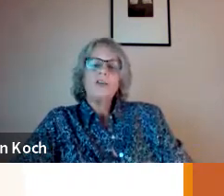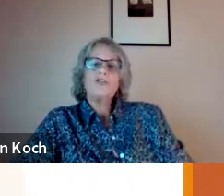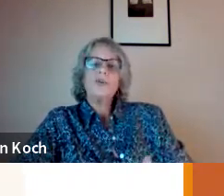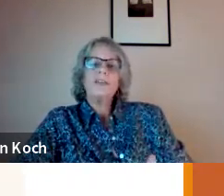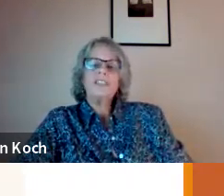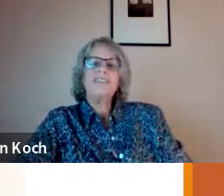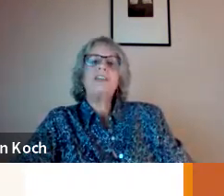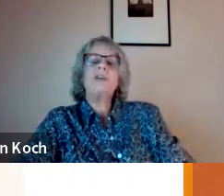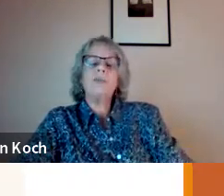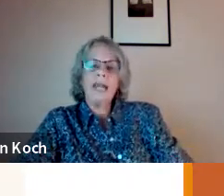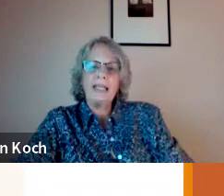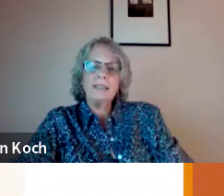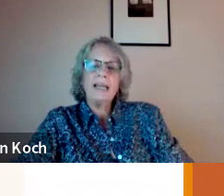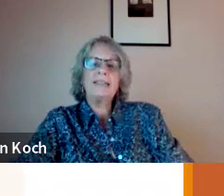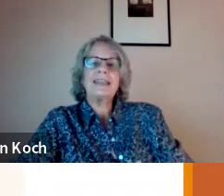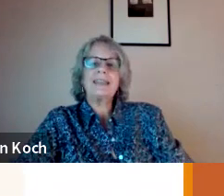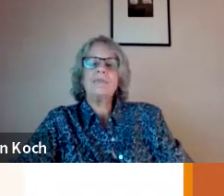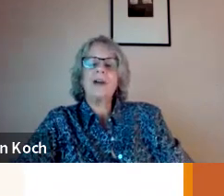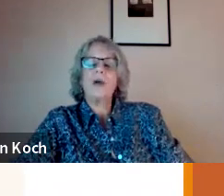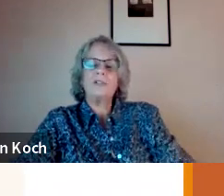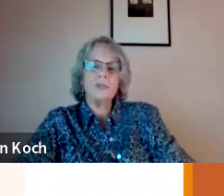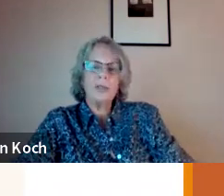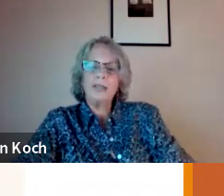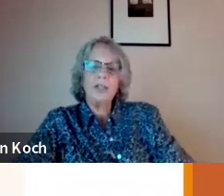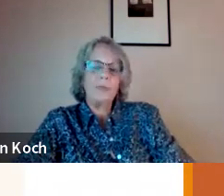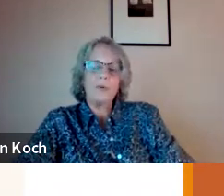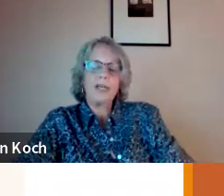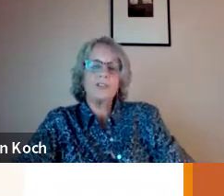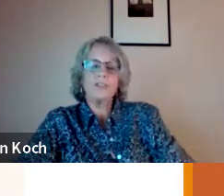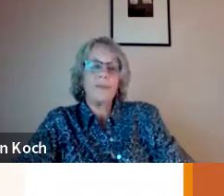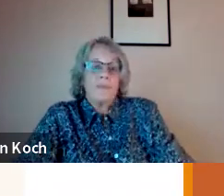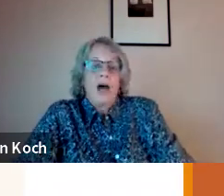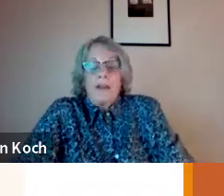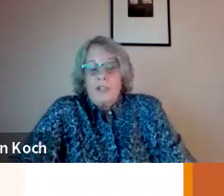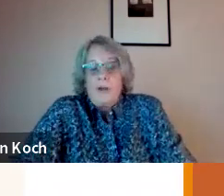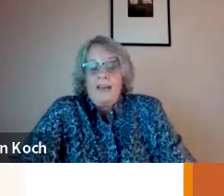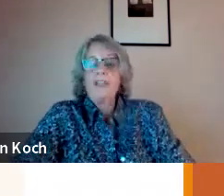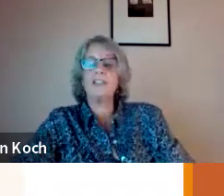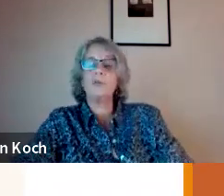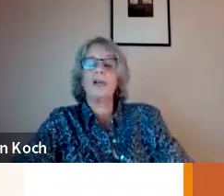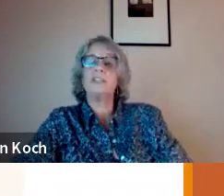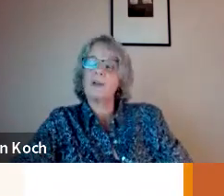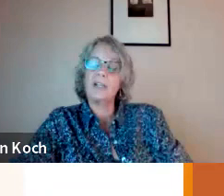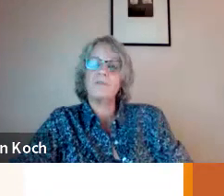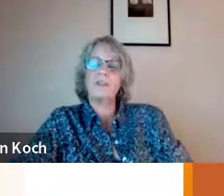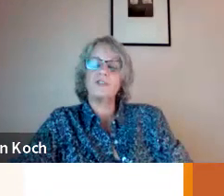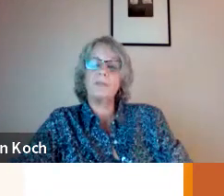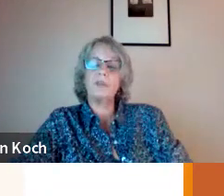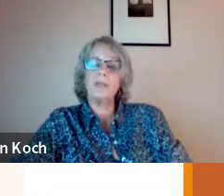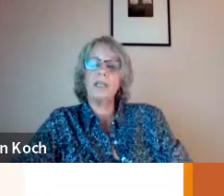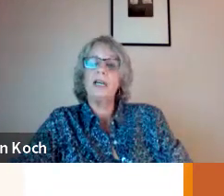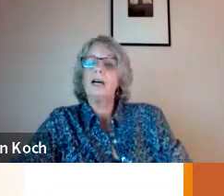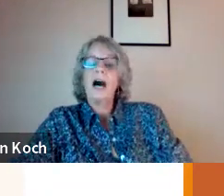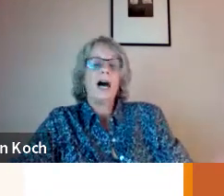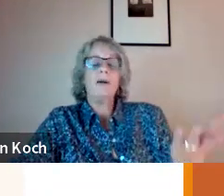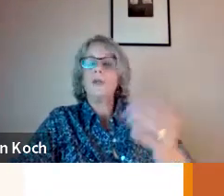ombudsman. So if David complained and said that my rights are really, my rights, I don't have any civil rights. My rights have been stripped